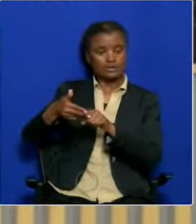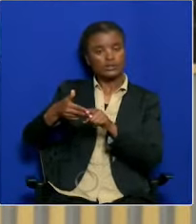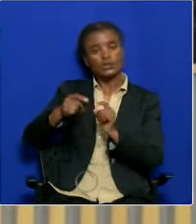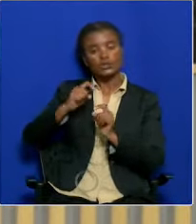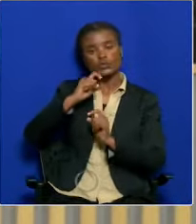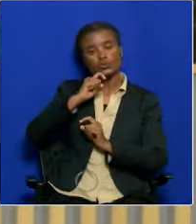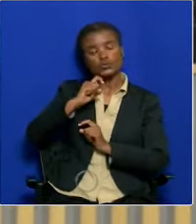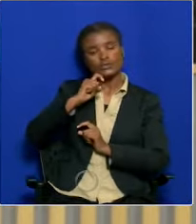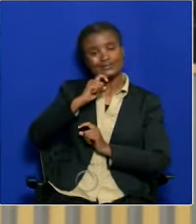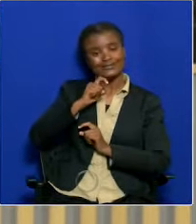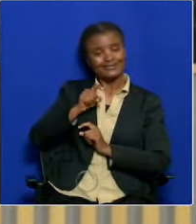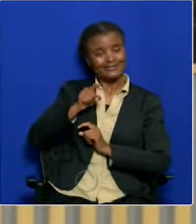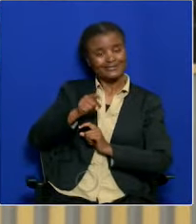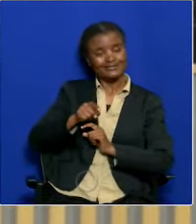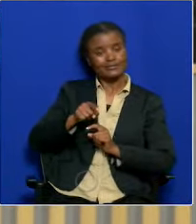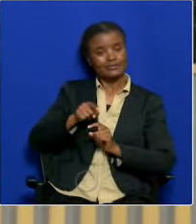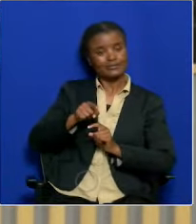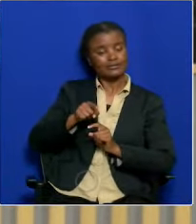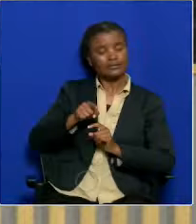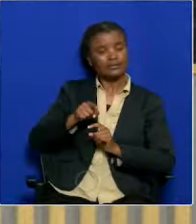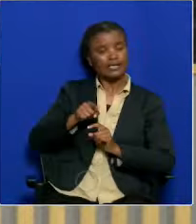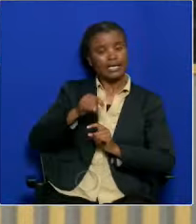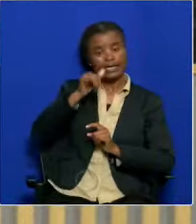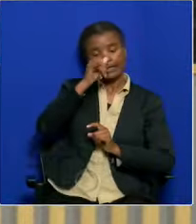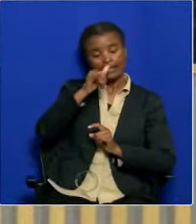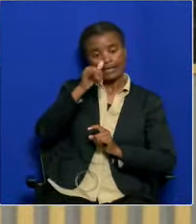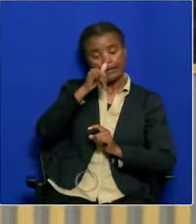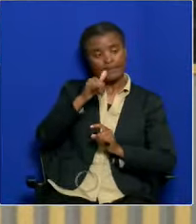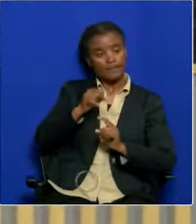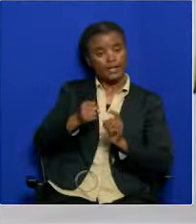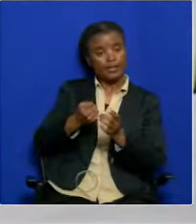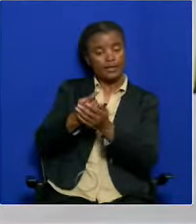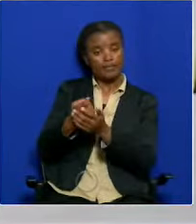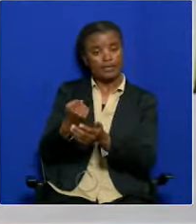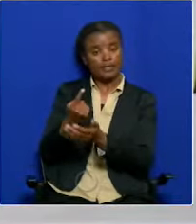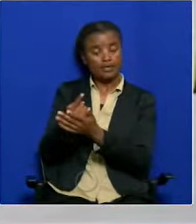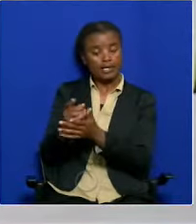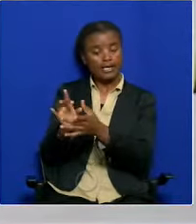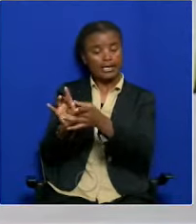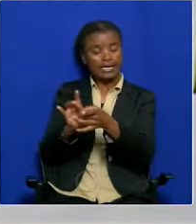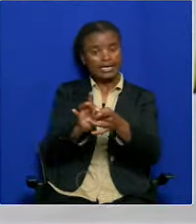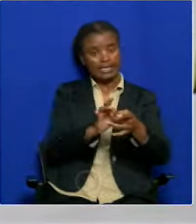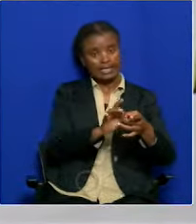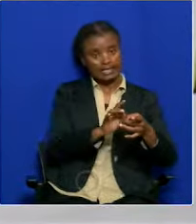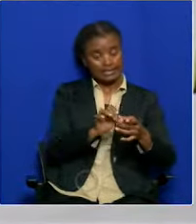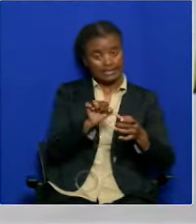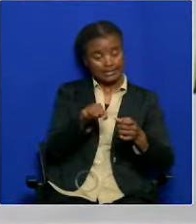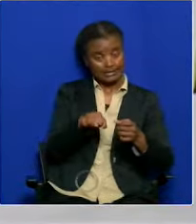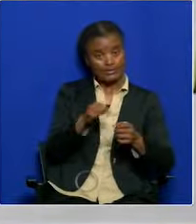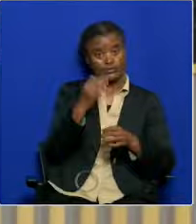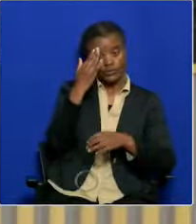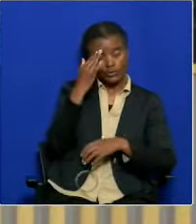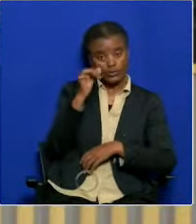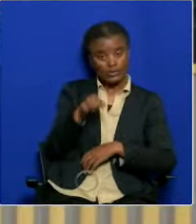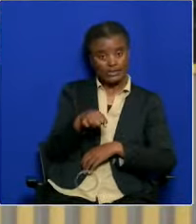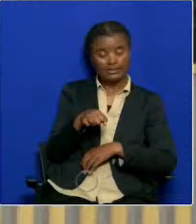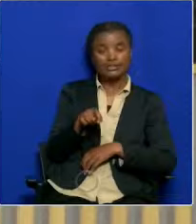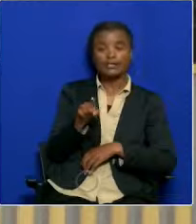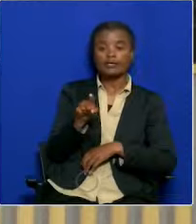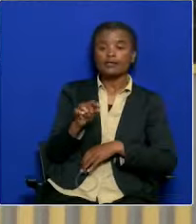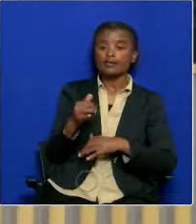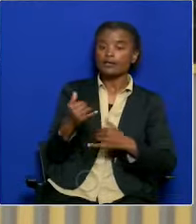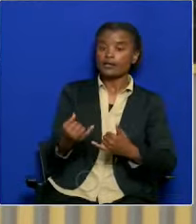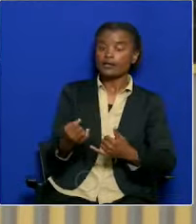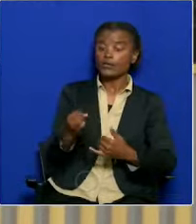these offenses are somehow linked. We know that. Now, if you were family members